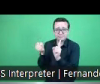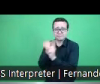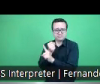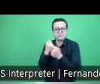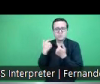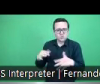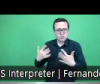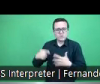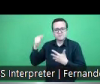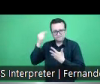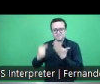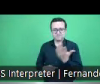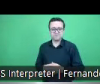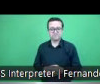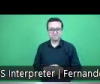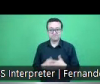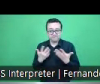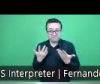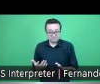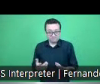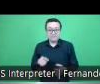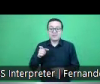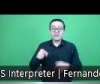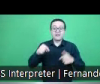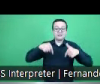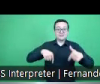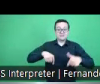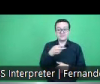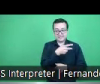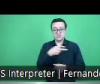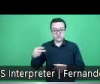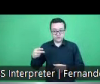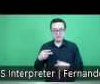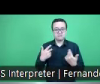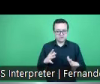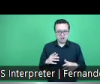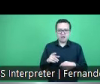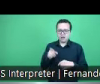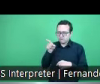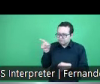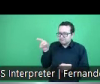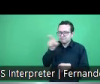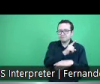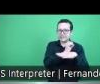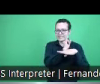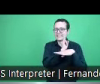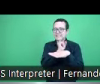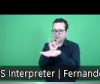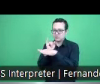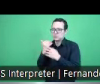kami these social kemudian care mental menemukan institutions, orang we dengan then disabilitas found psikososial that yang people with dikurung these psychosocial di tempat disabilities